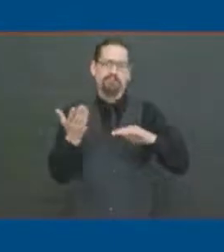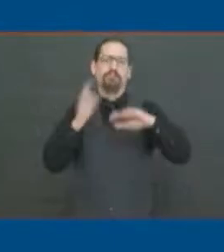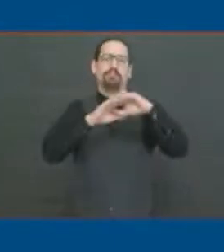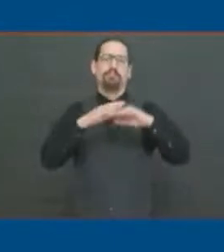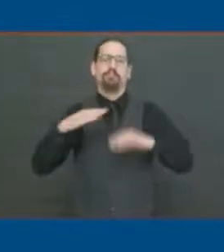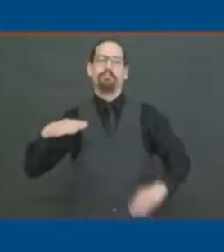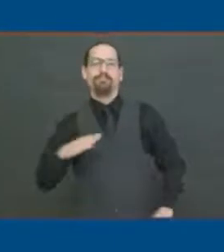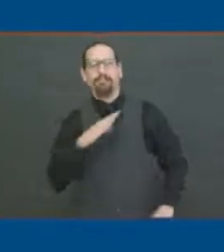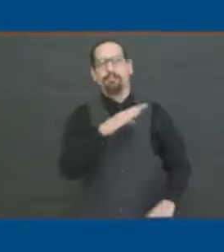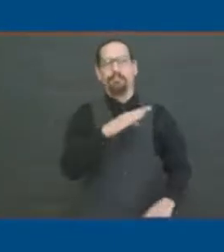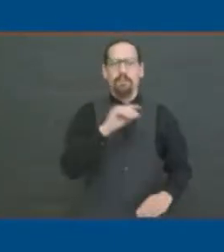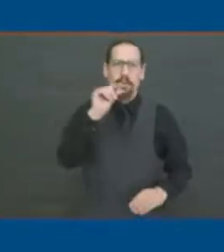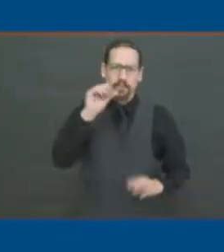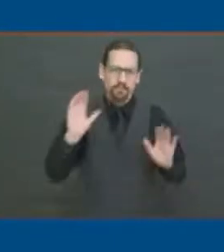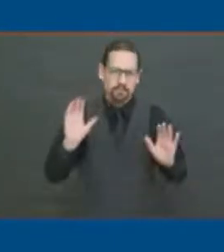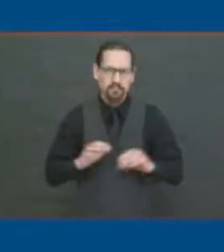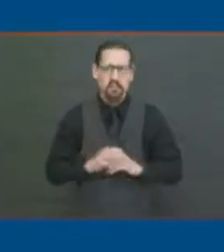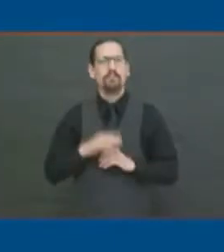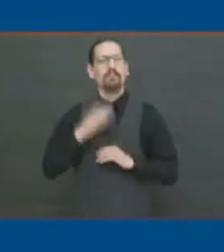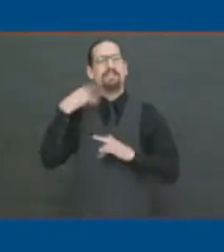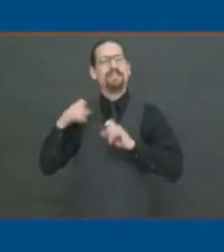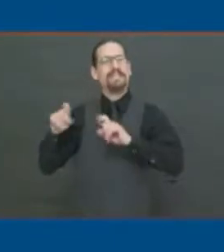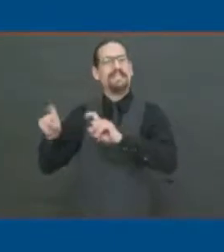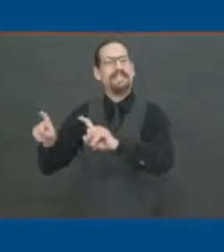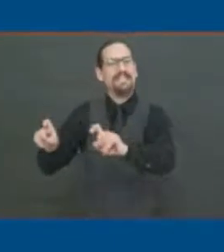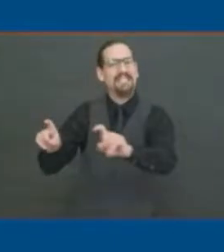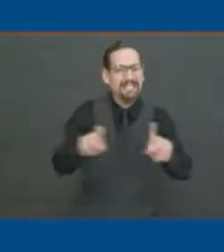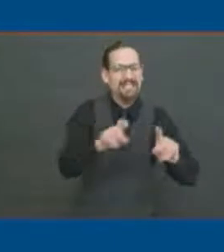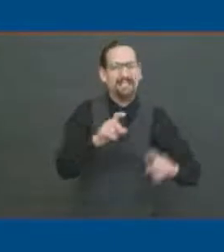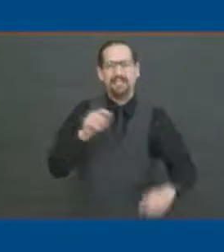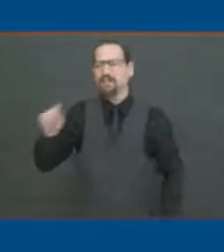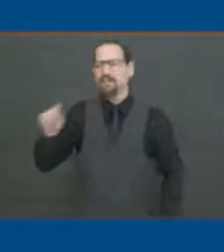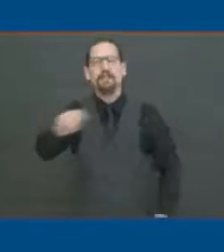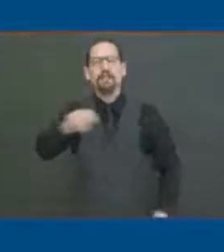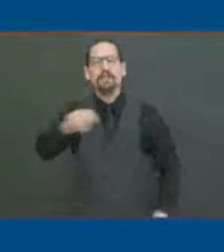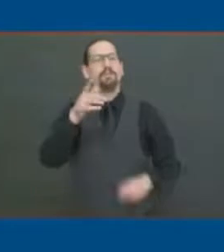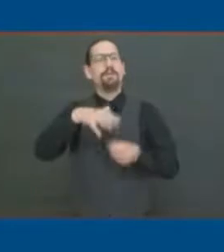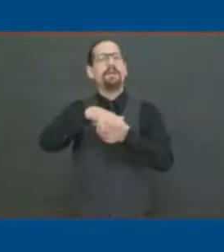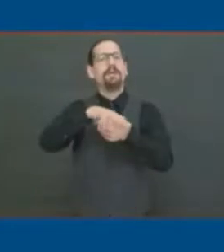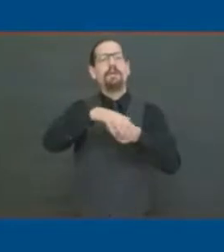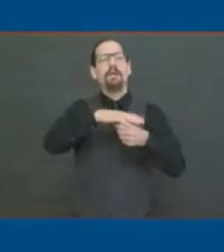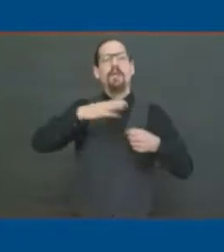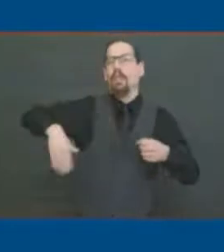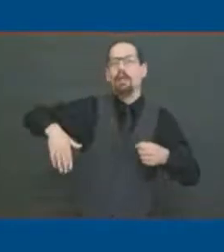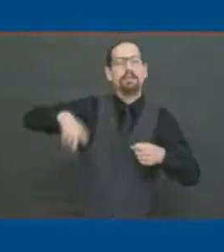into those communities, which is exactly where we need to be with our testing.